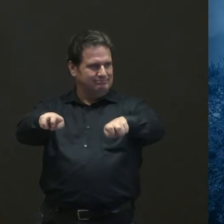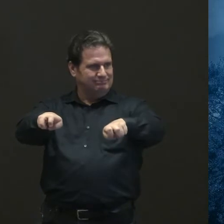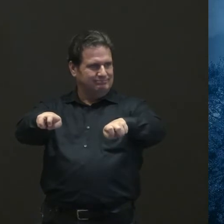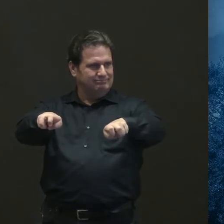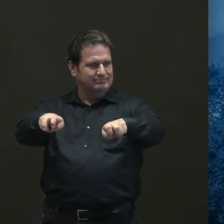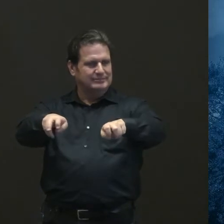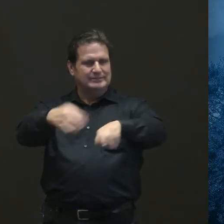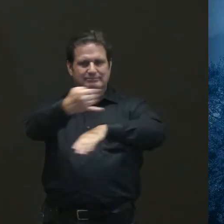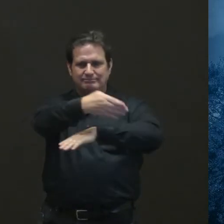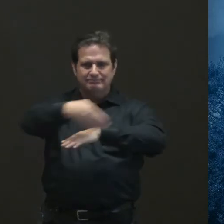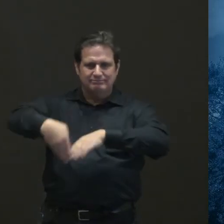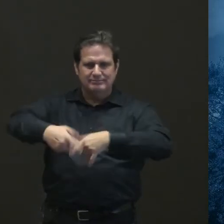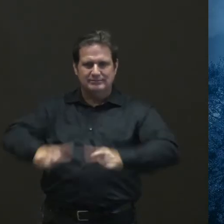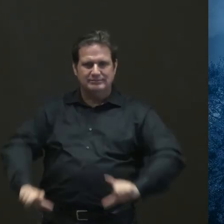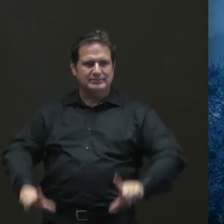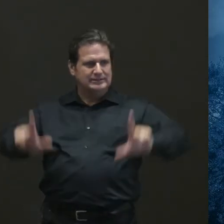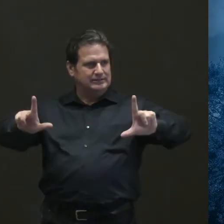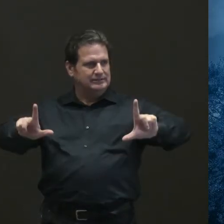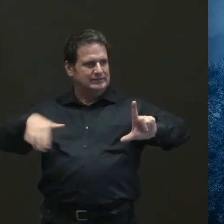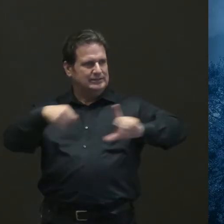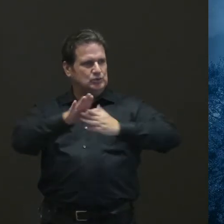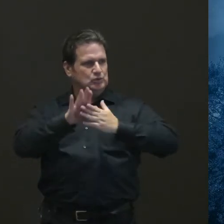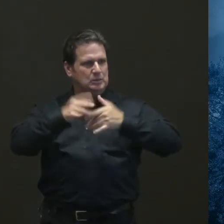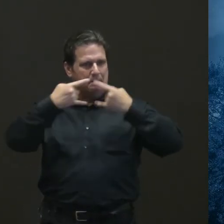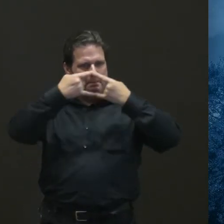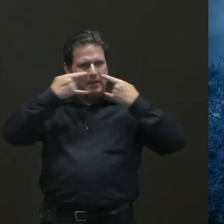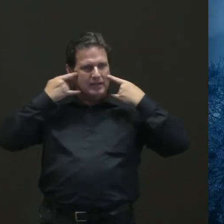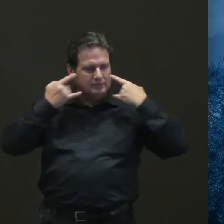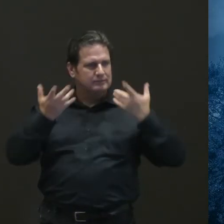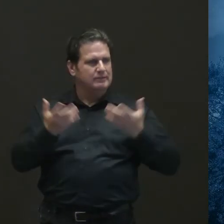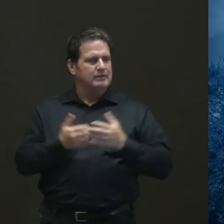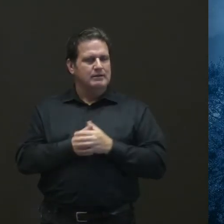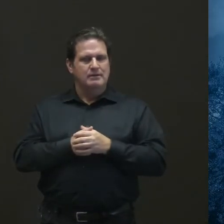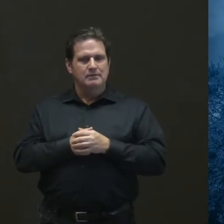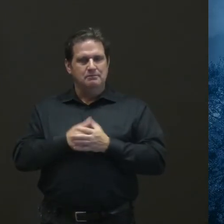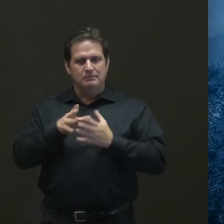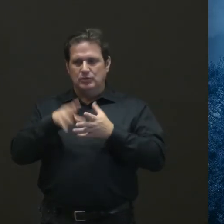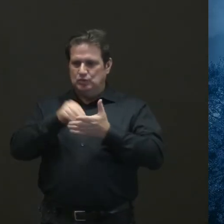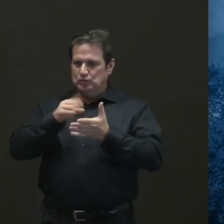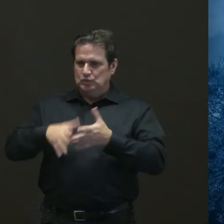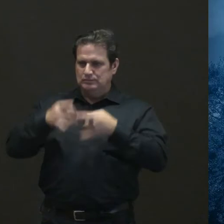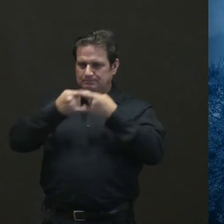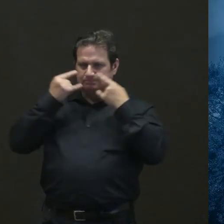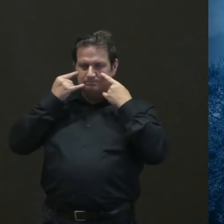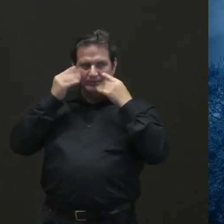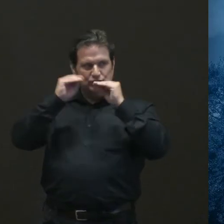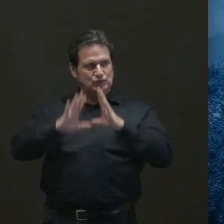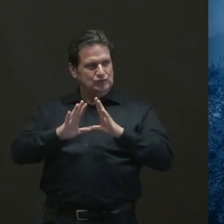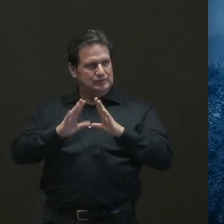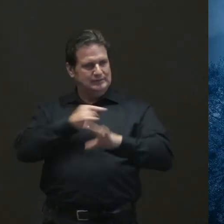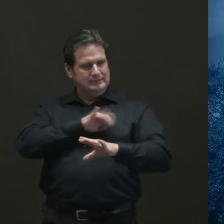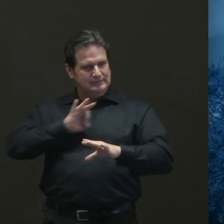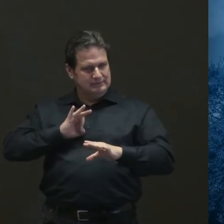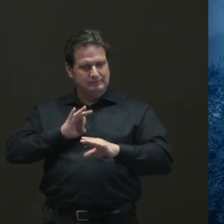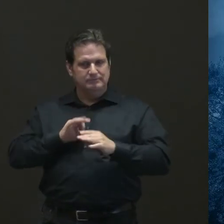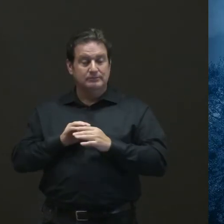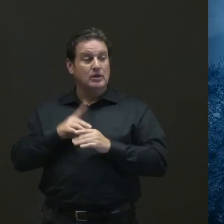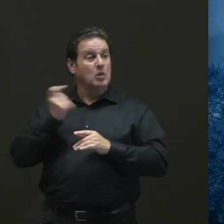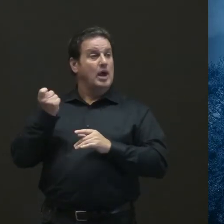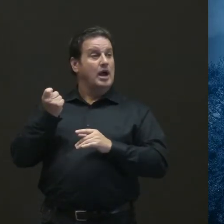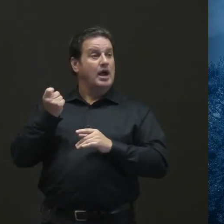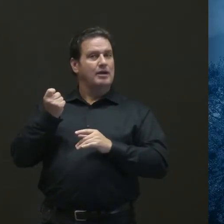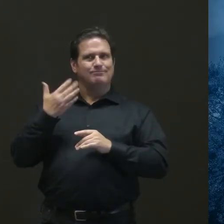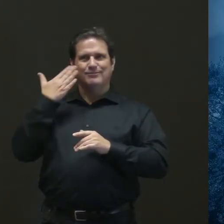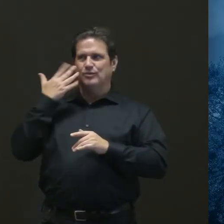plastic separations within the schools, mask wearing among students and teachers and staff, because it comes,